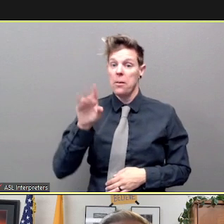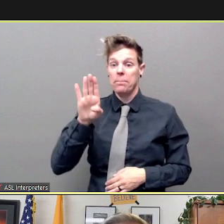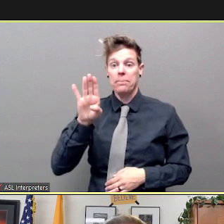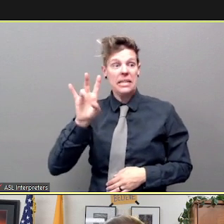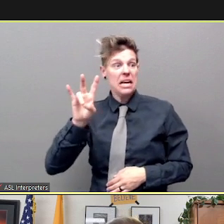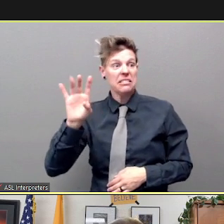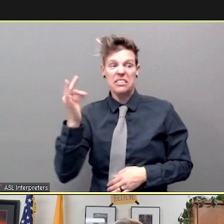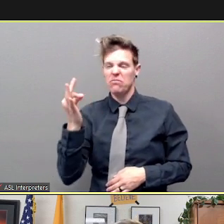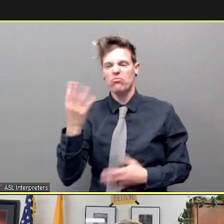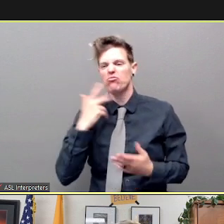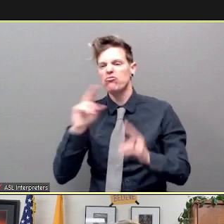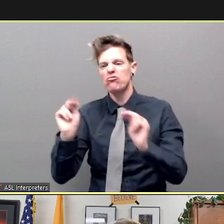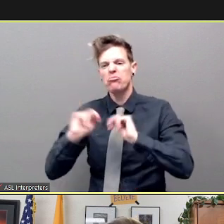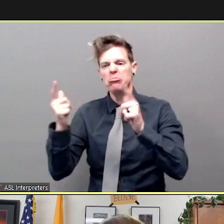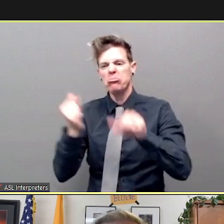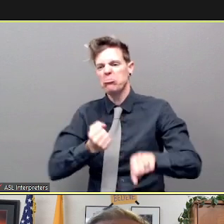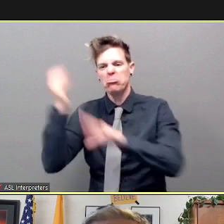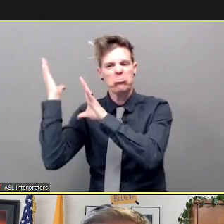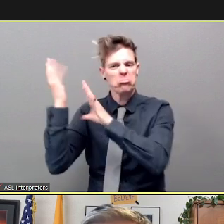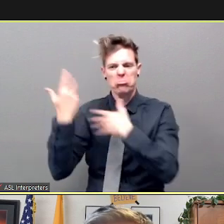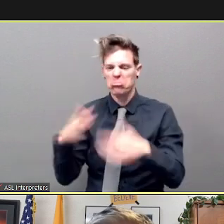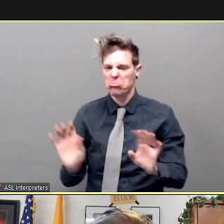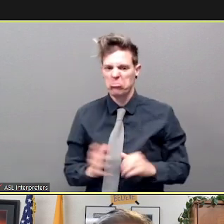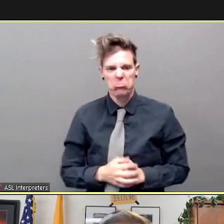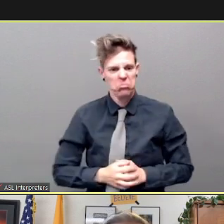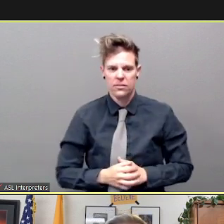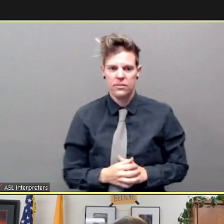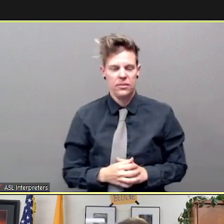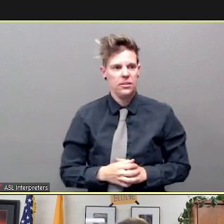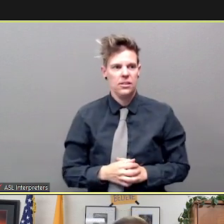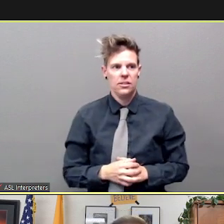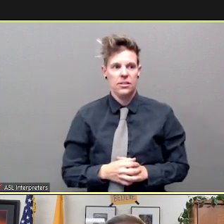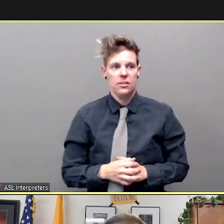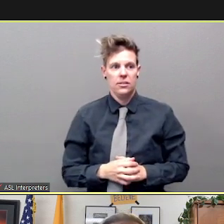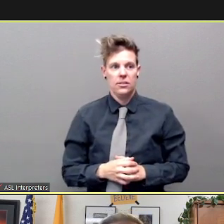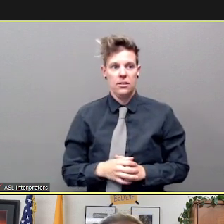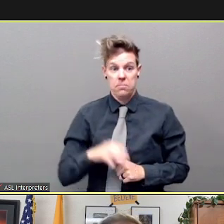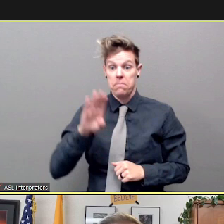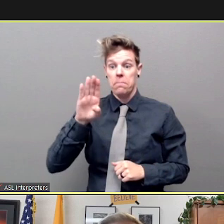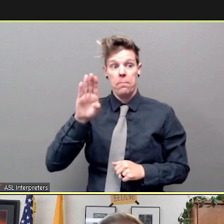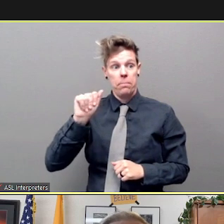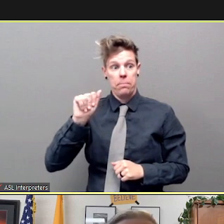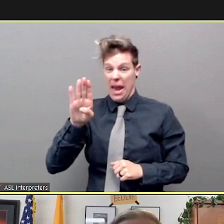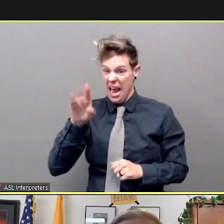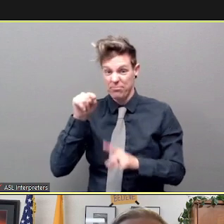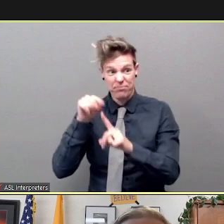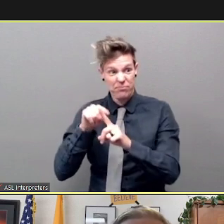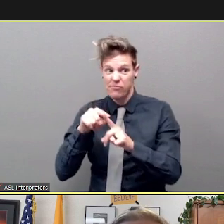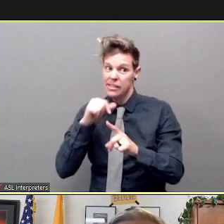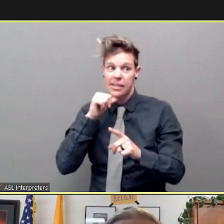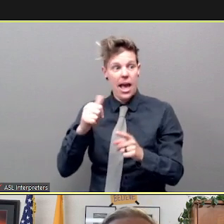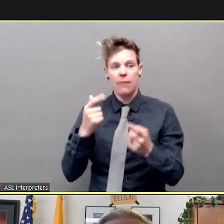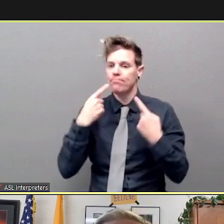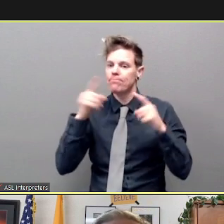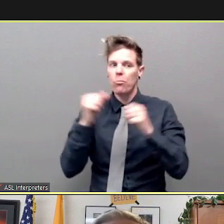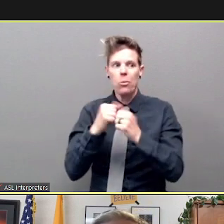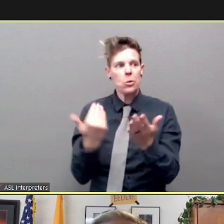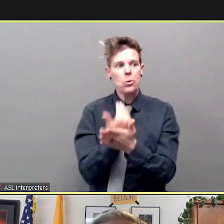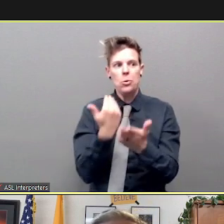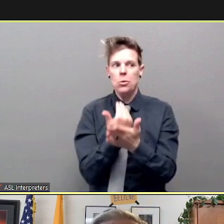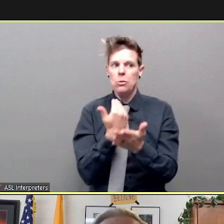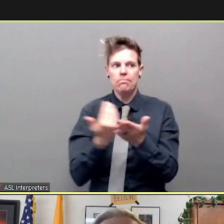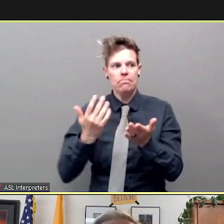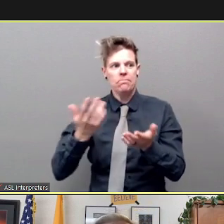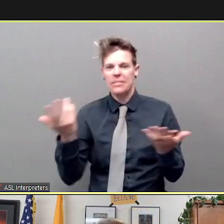variants. And unfortunately, neither is bebtelovimab. And so we are now addressing and meeting with the medical advisory